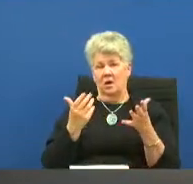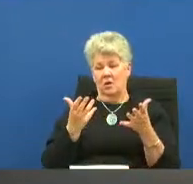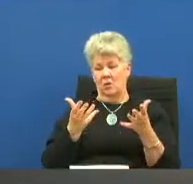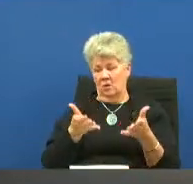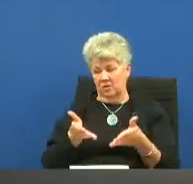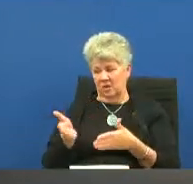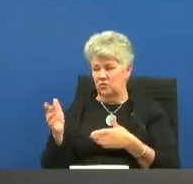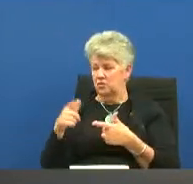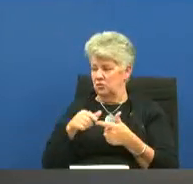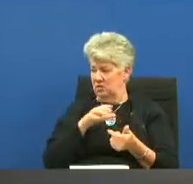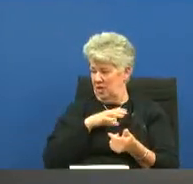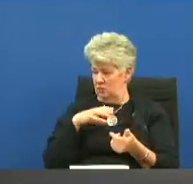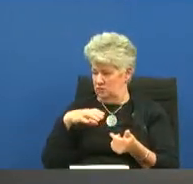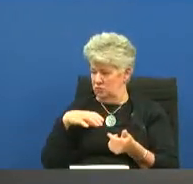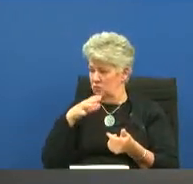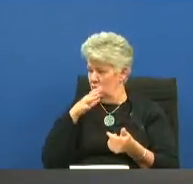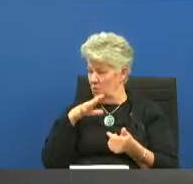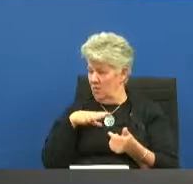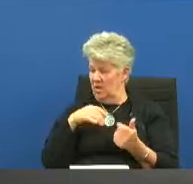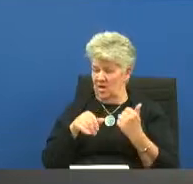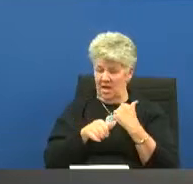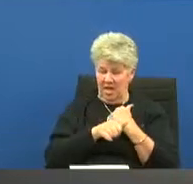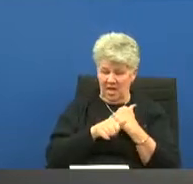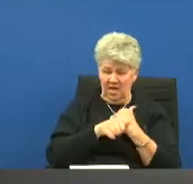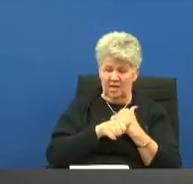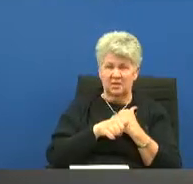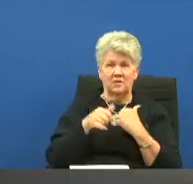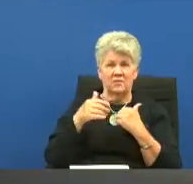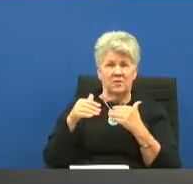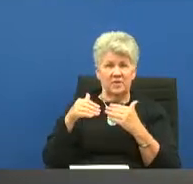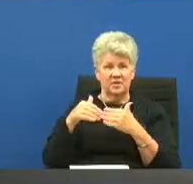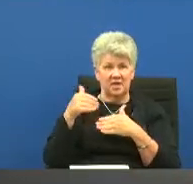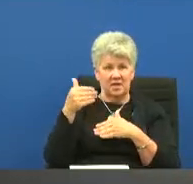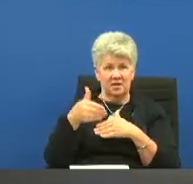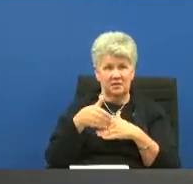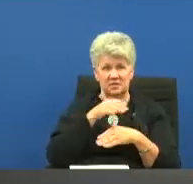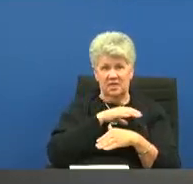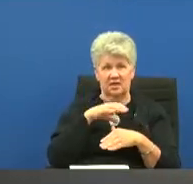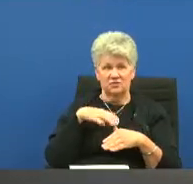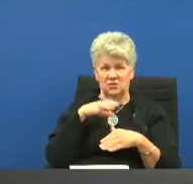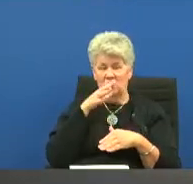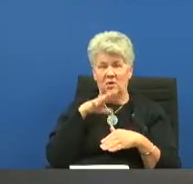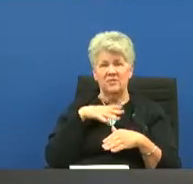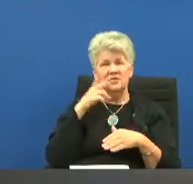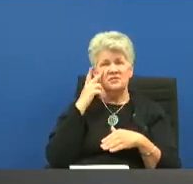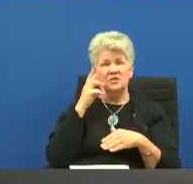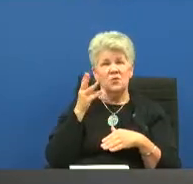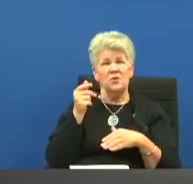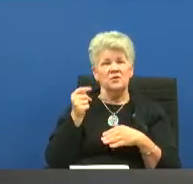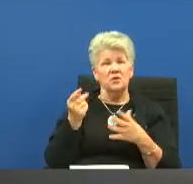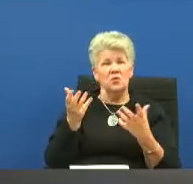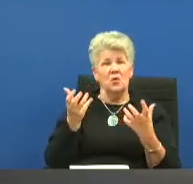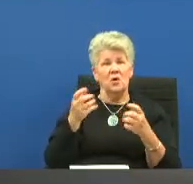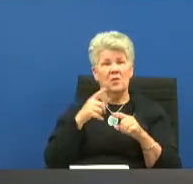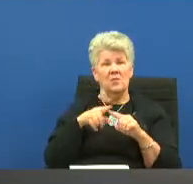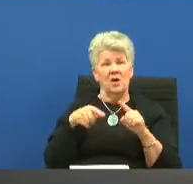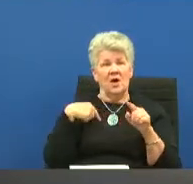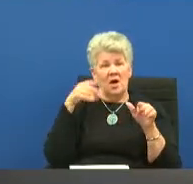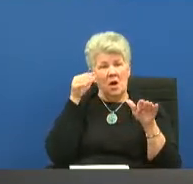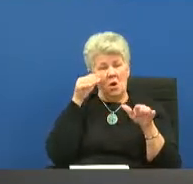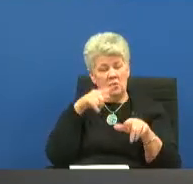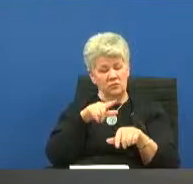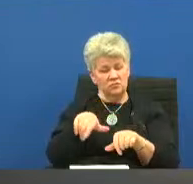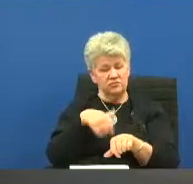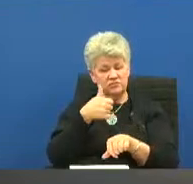the aide who's been there, who may be our next councilwoman, to determine what they want to do. But I hope that some standards are put in